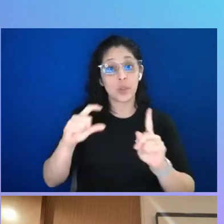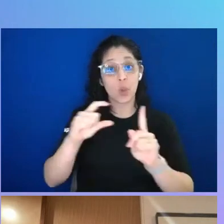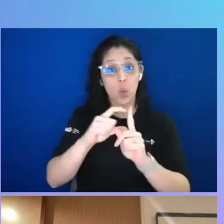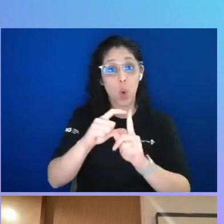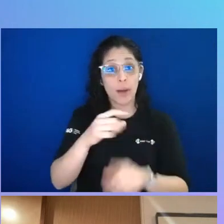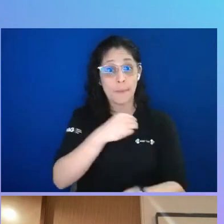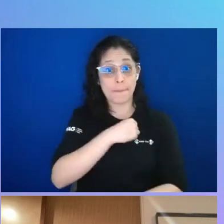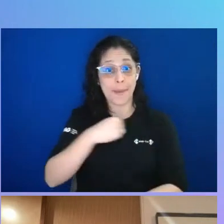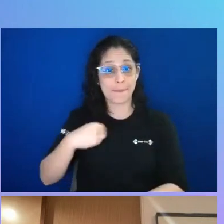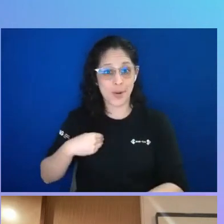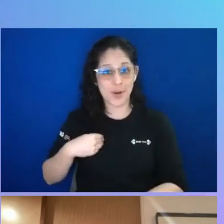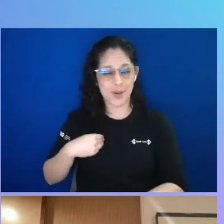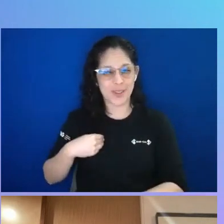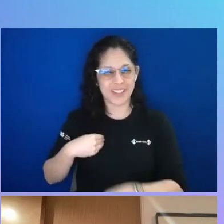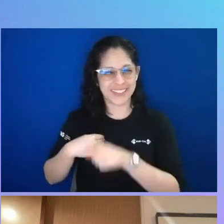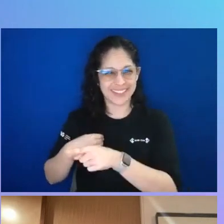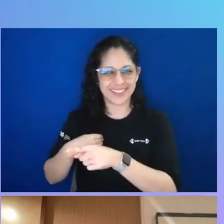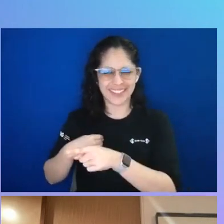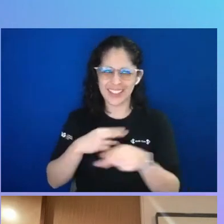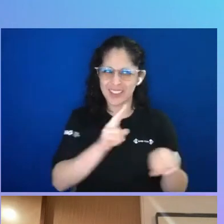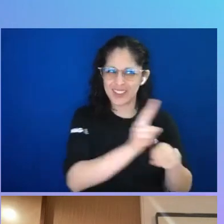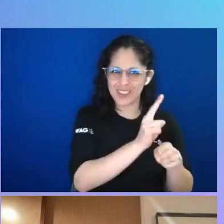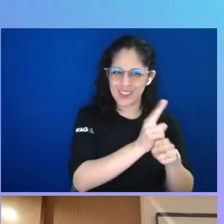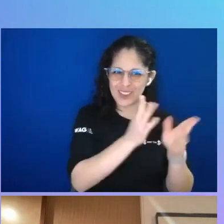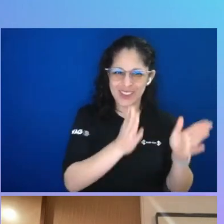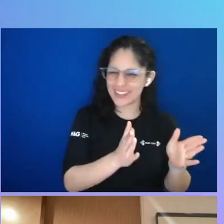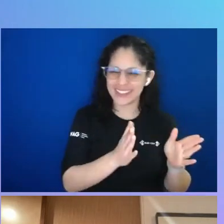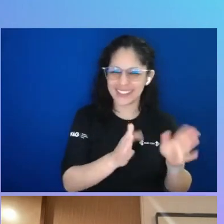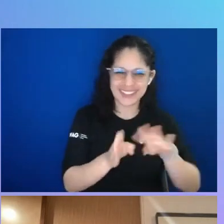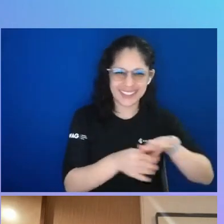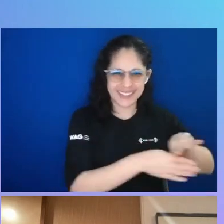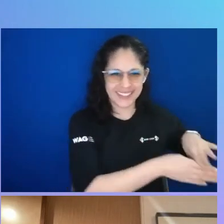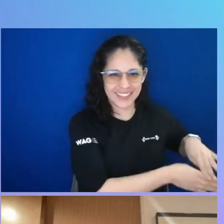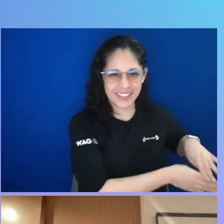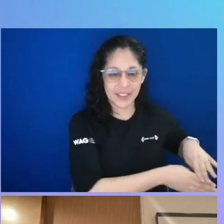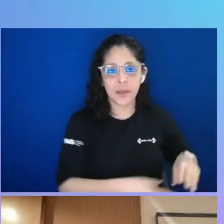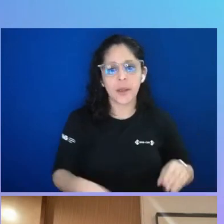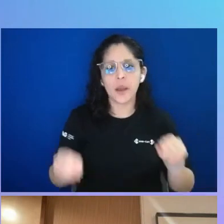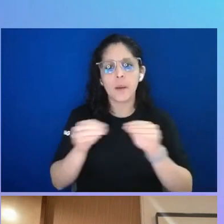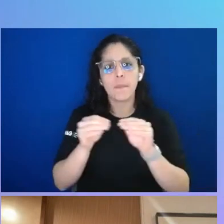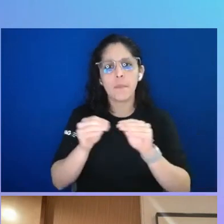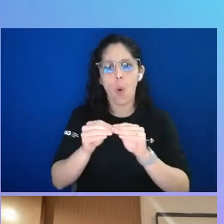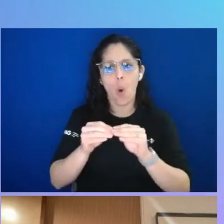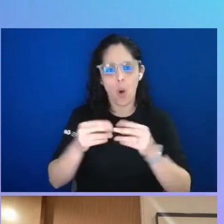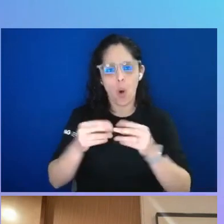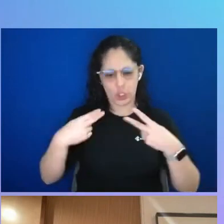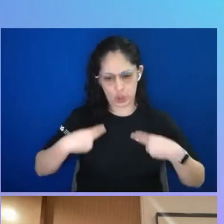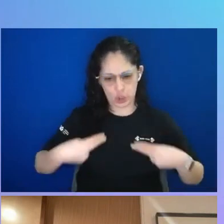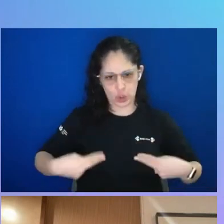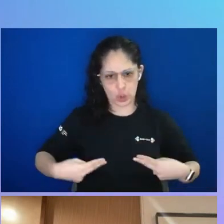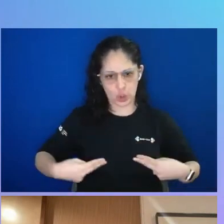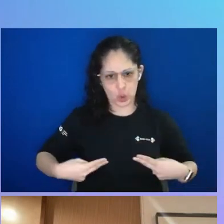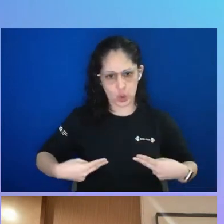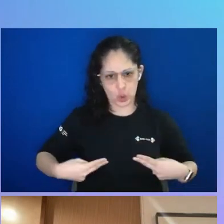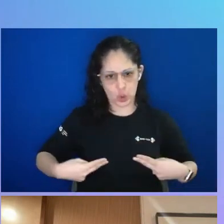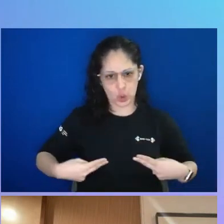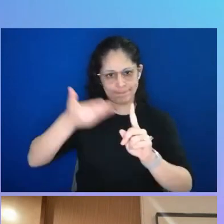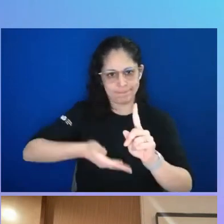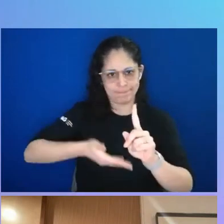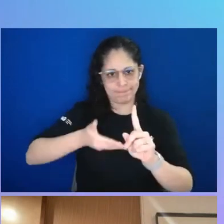of users on our team, because it creates this holistic view of a human being on the other side of our